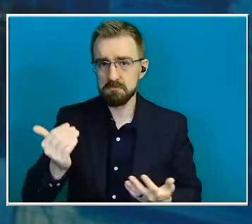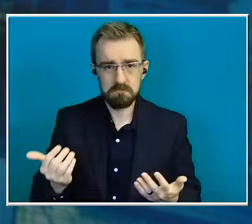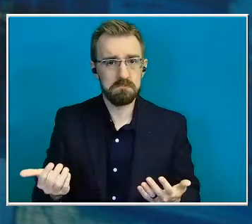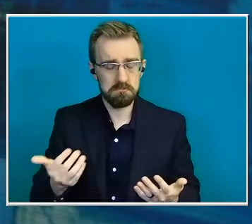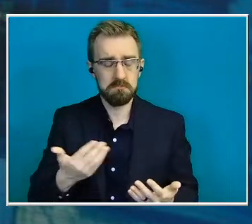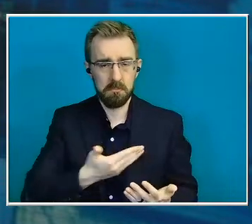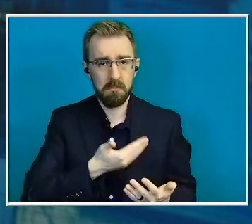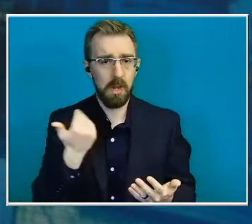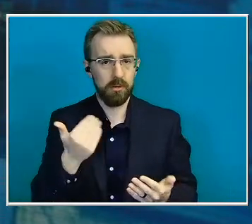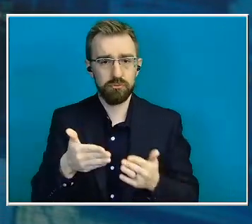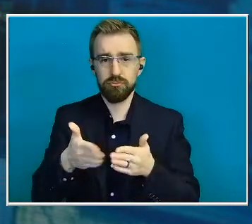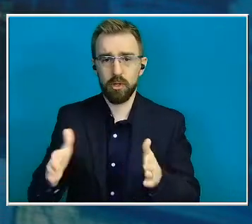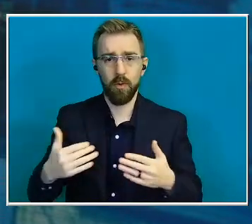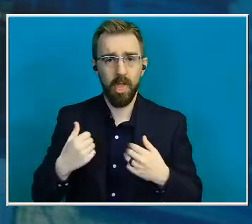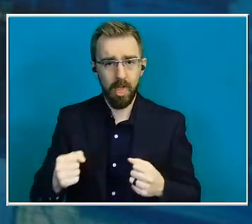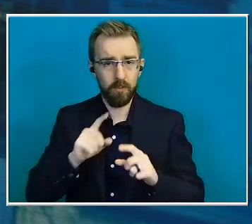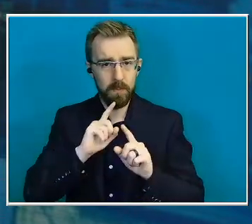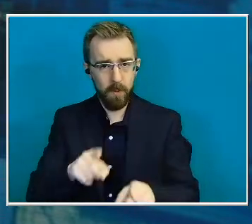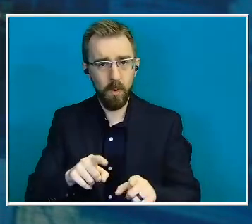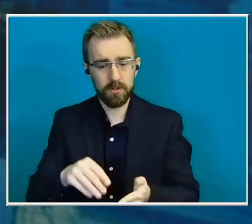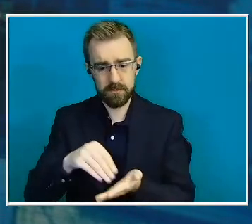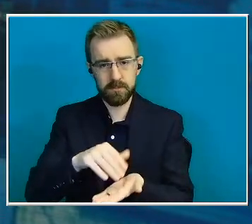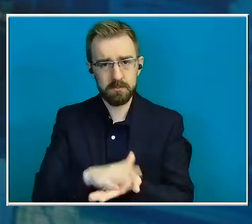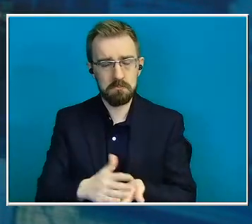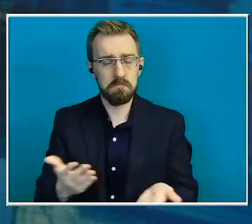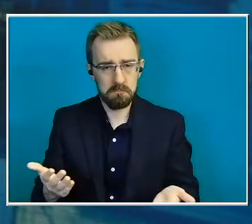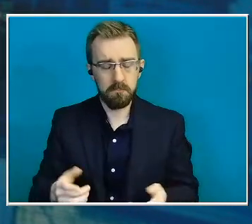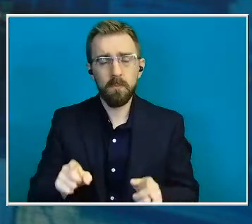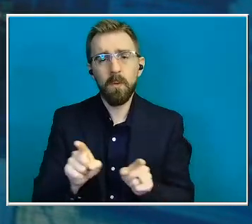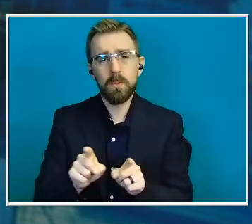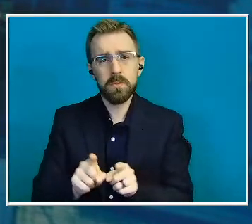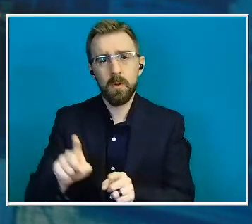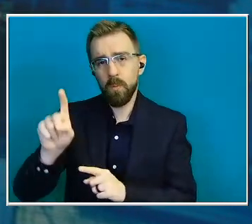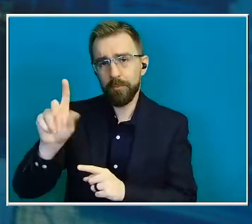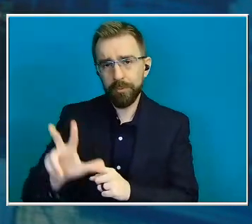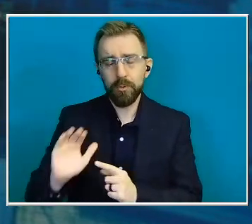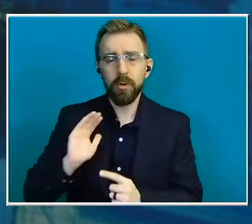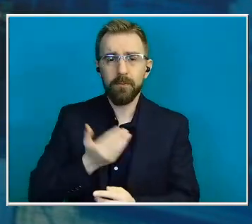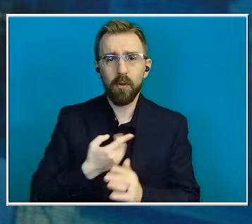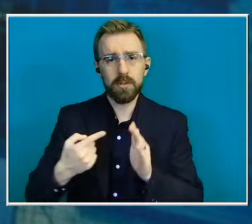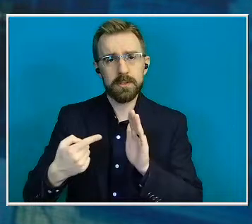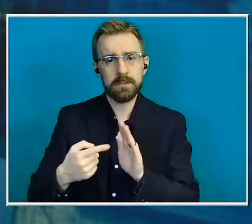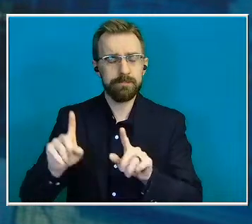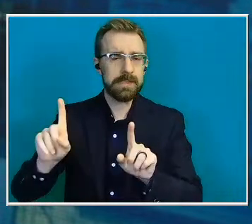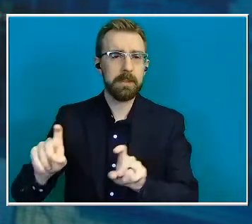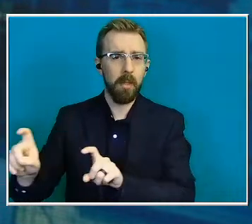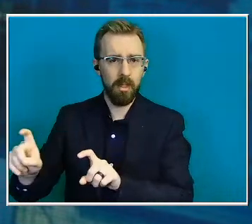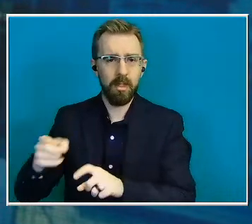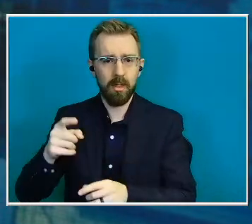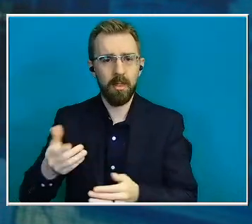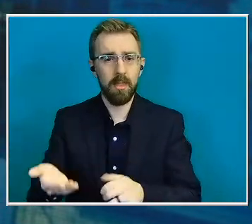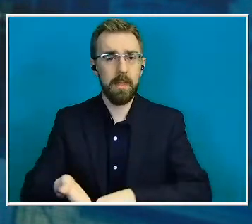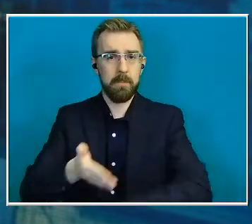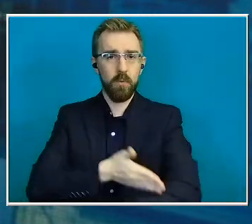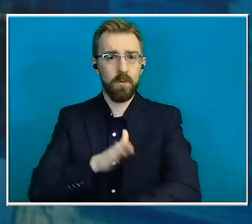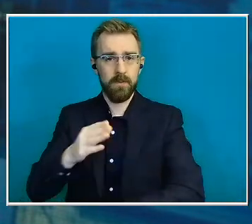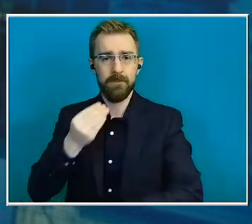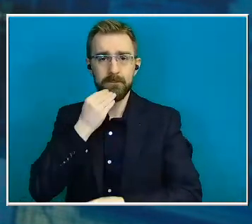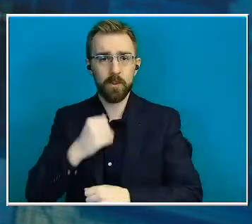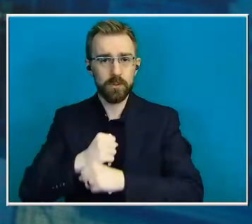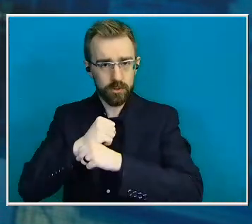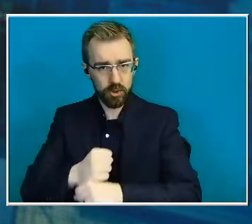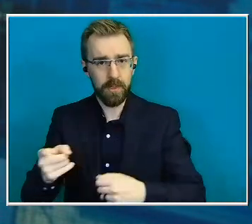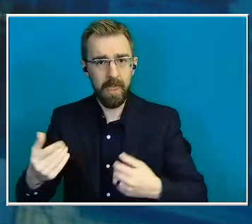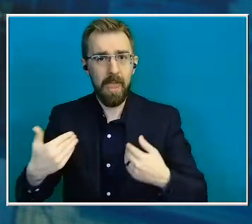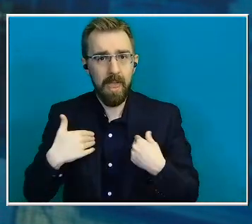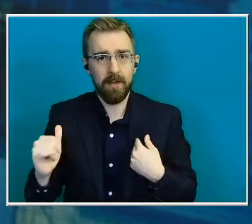health reports, as well as 1/3 of our sample improves their food security. That's awesome. So we are very